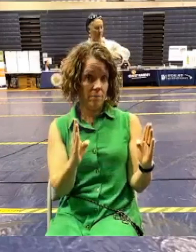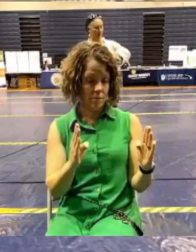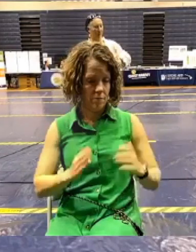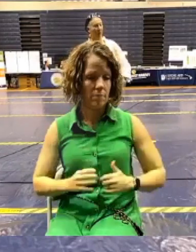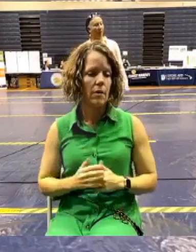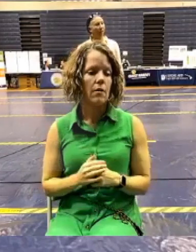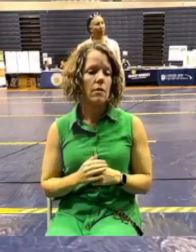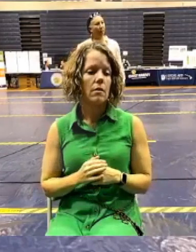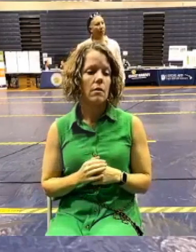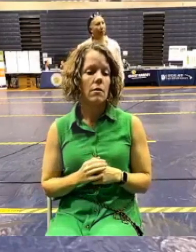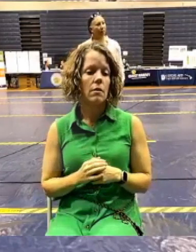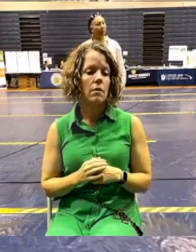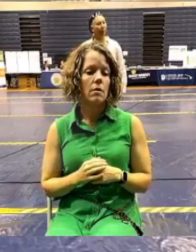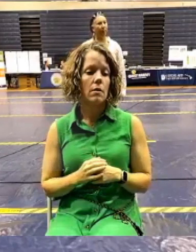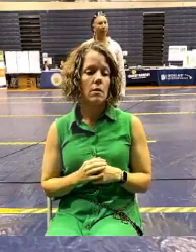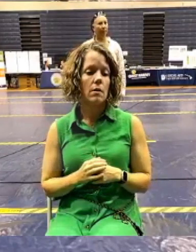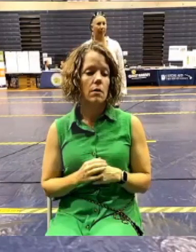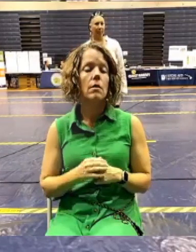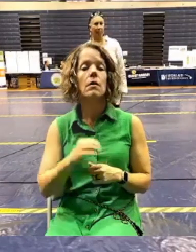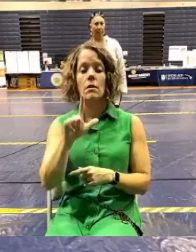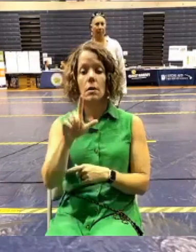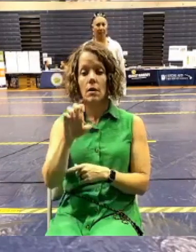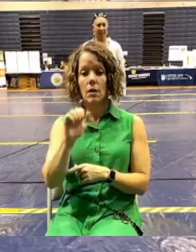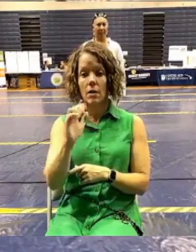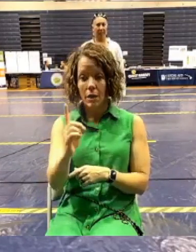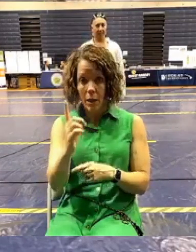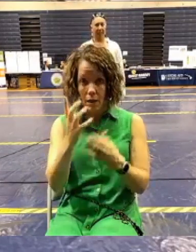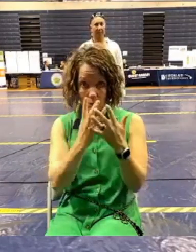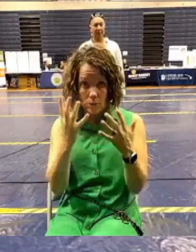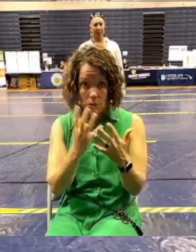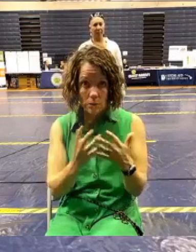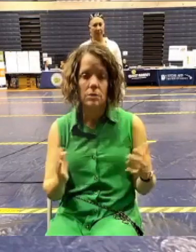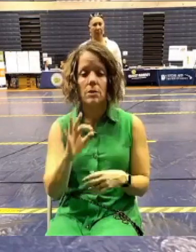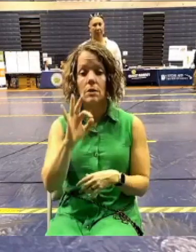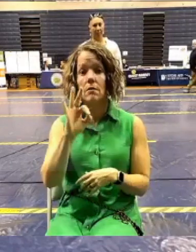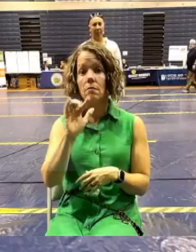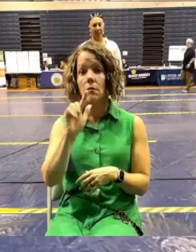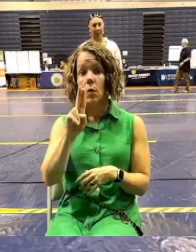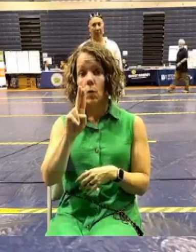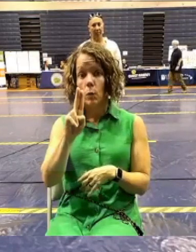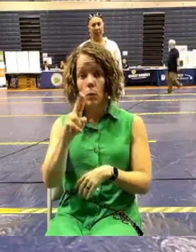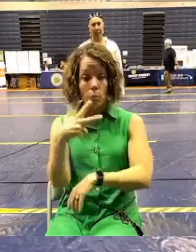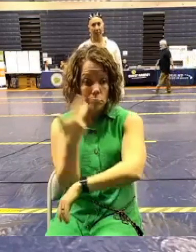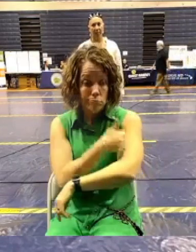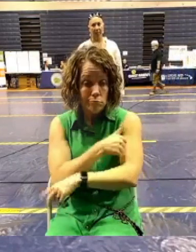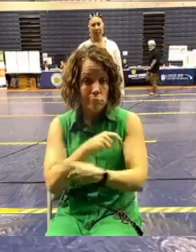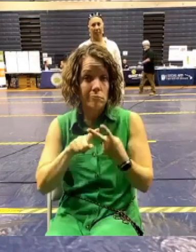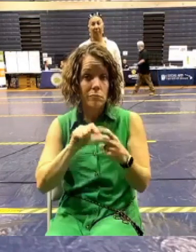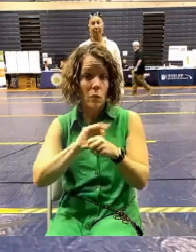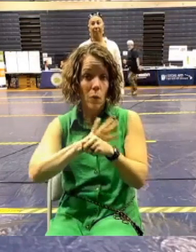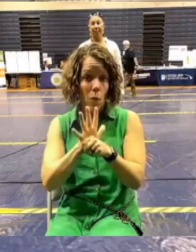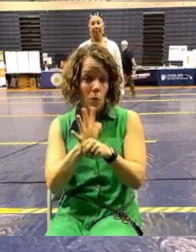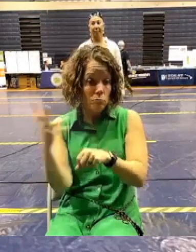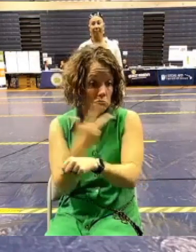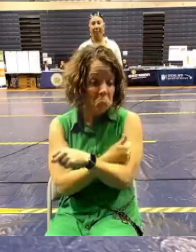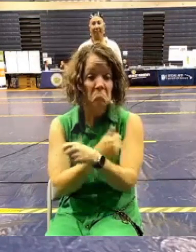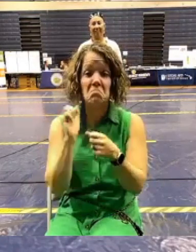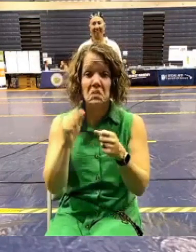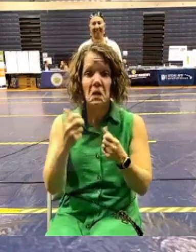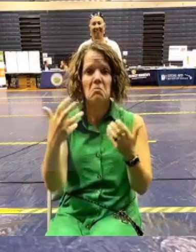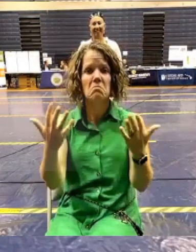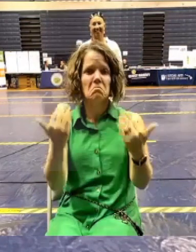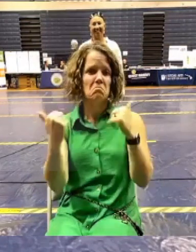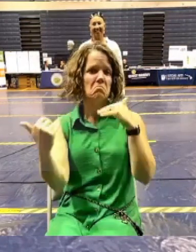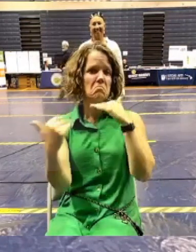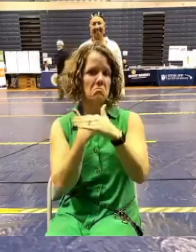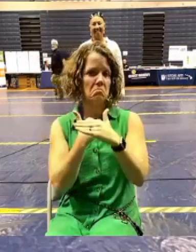get your vaccine, your flu vaccine and COVID vaccine. If you are unable to make it, we're going to